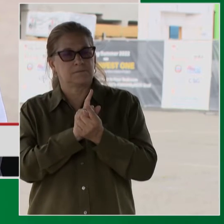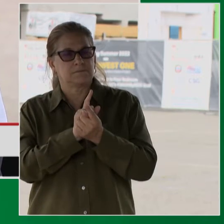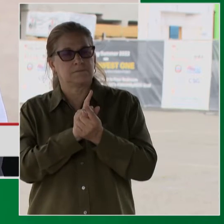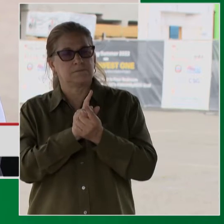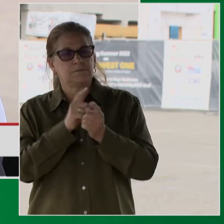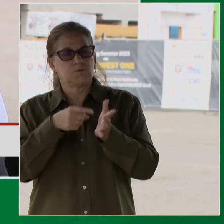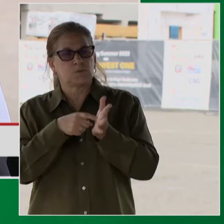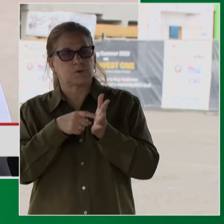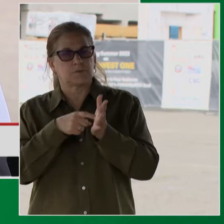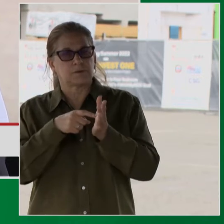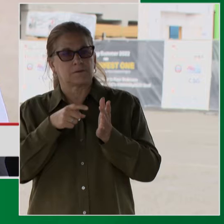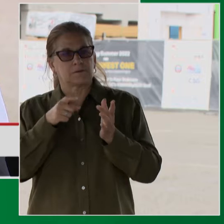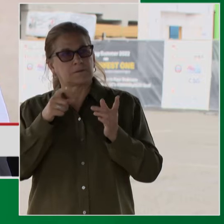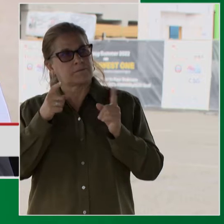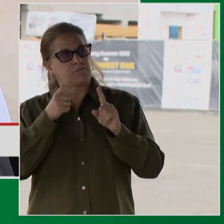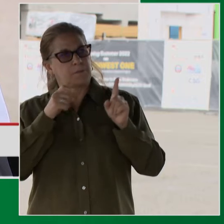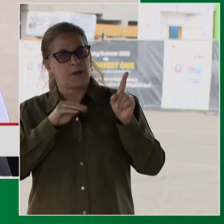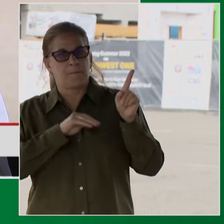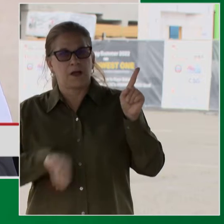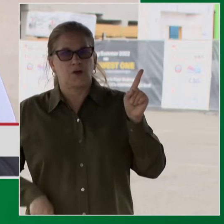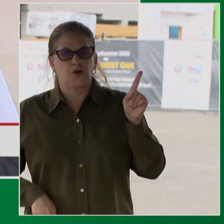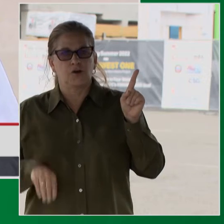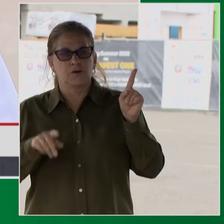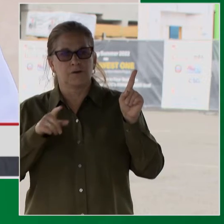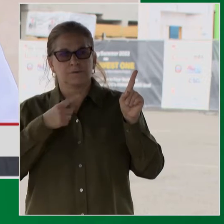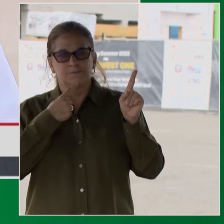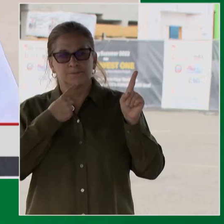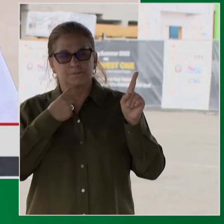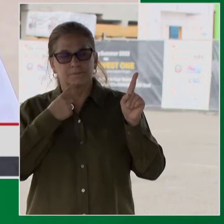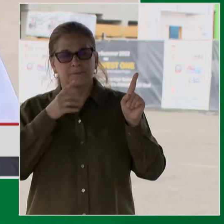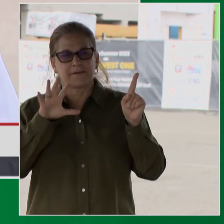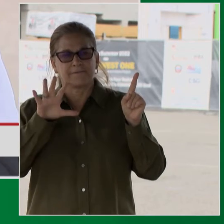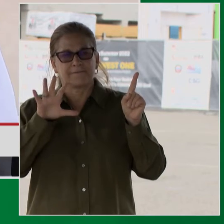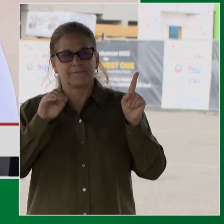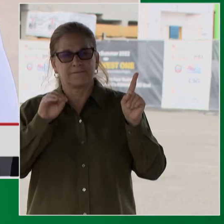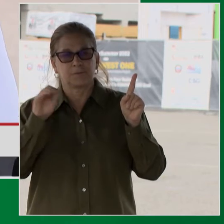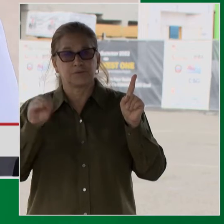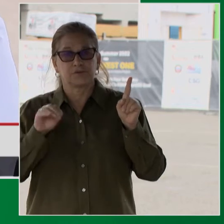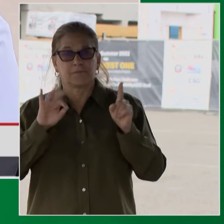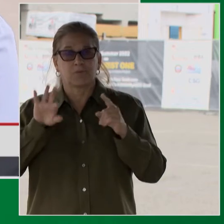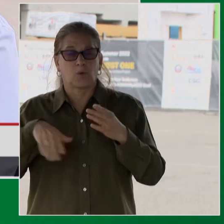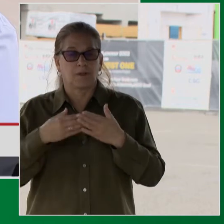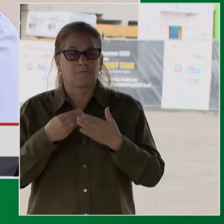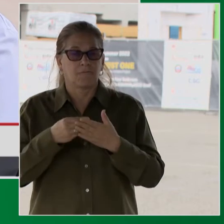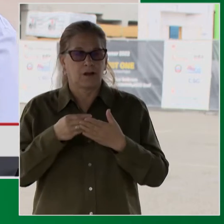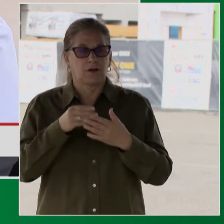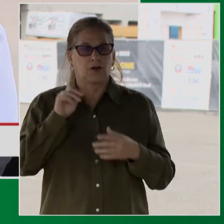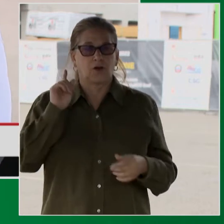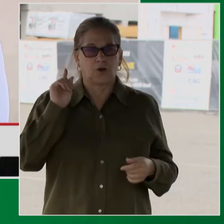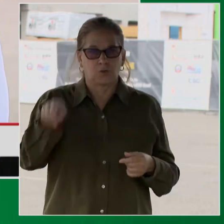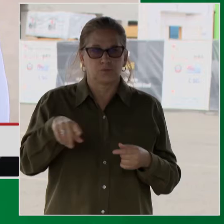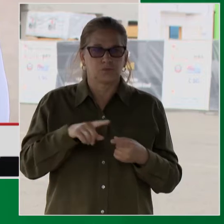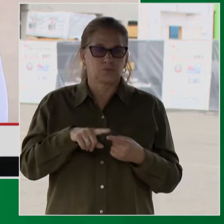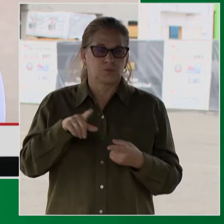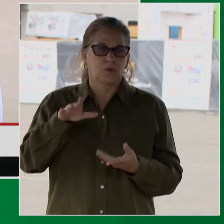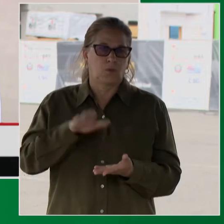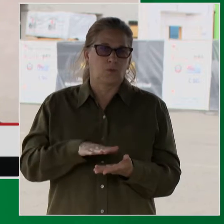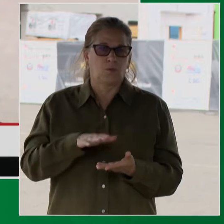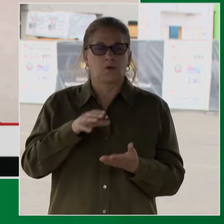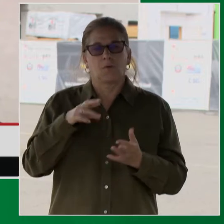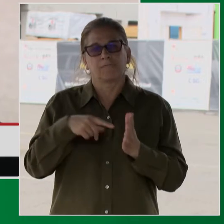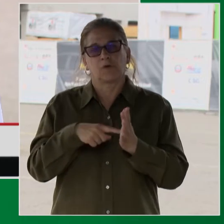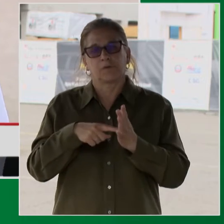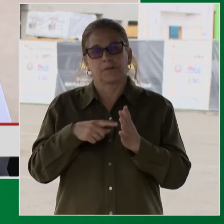goal that the mayor has set of 50% of the fund going towards the lowest and most needy